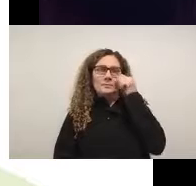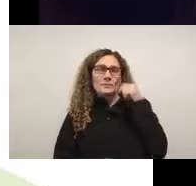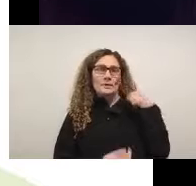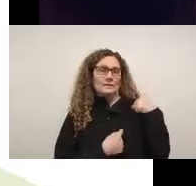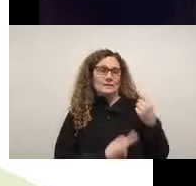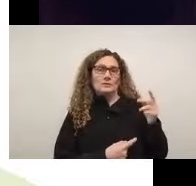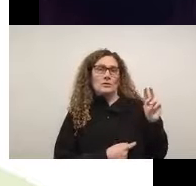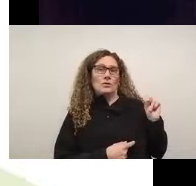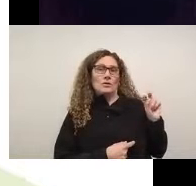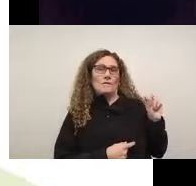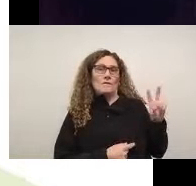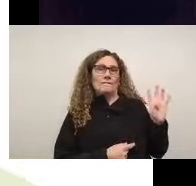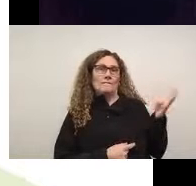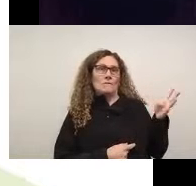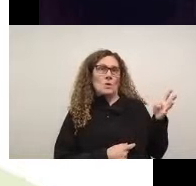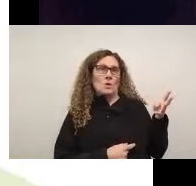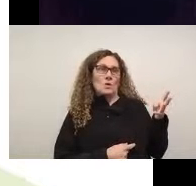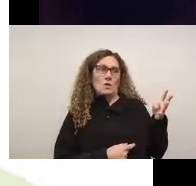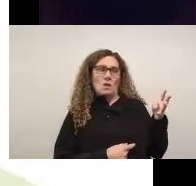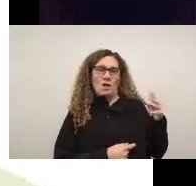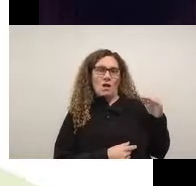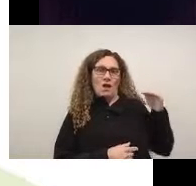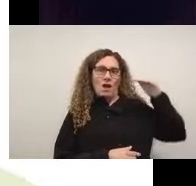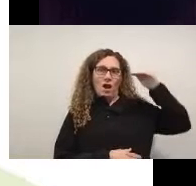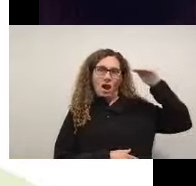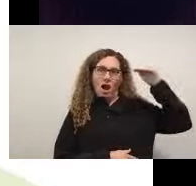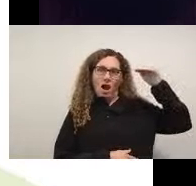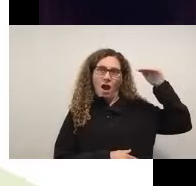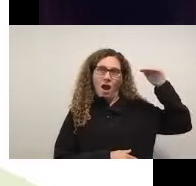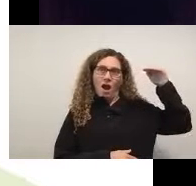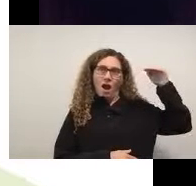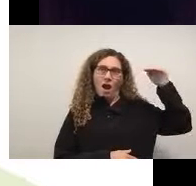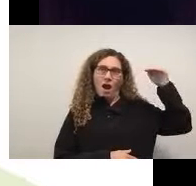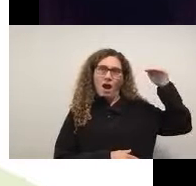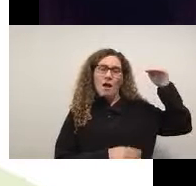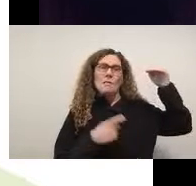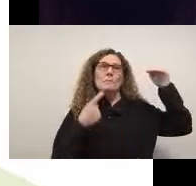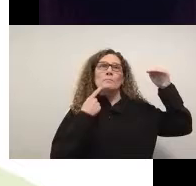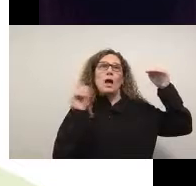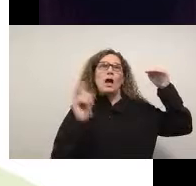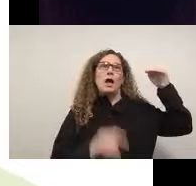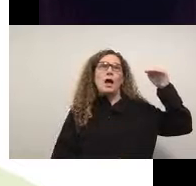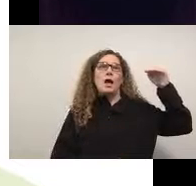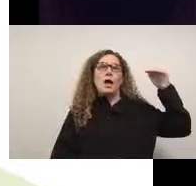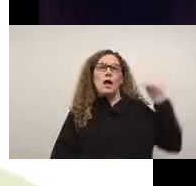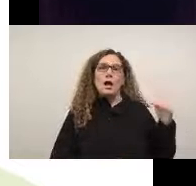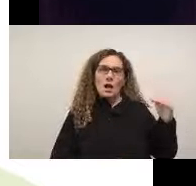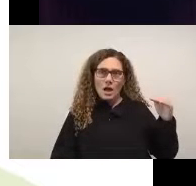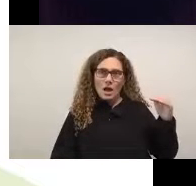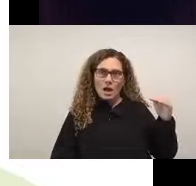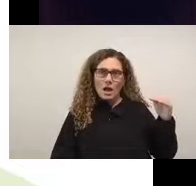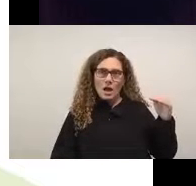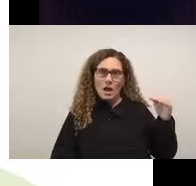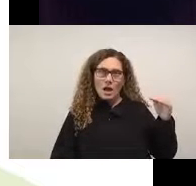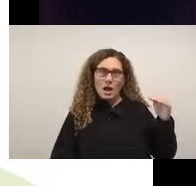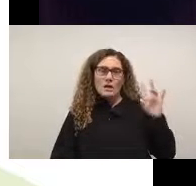And our percent positivity rate has dropped from the substantial to moderate transmission category, now at 7.1%.